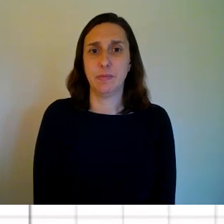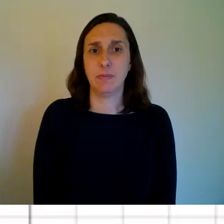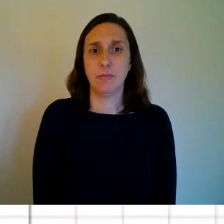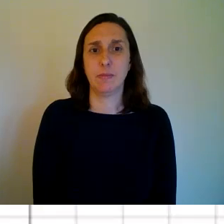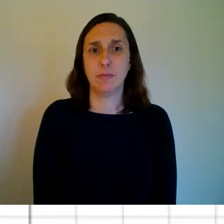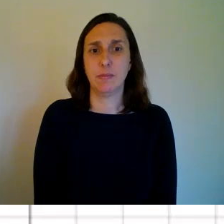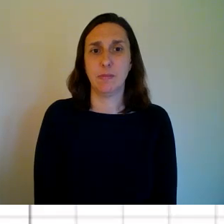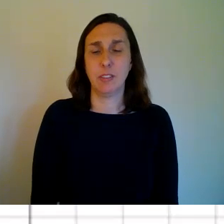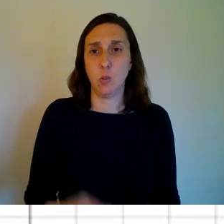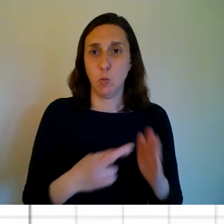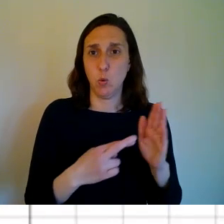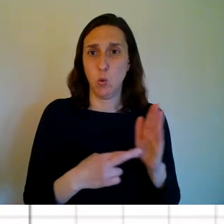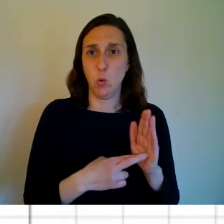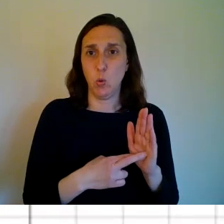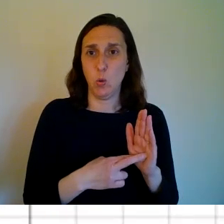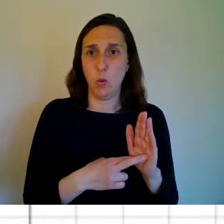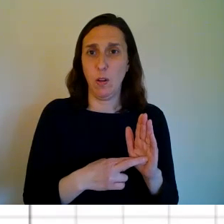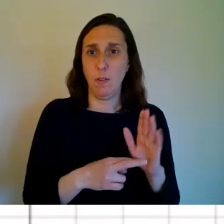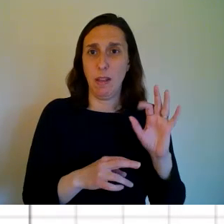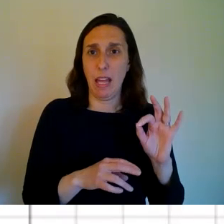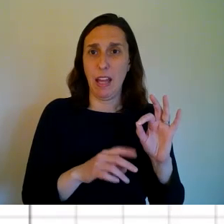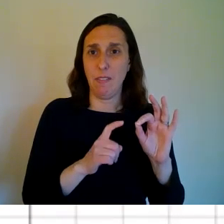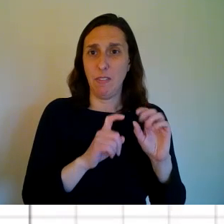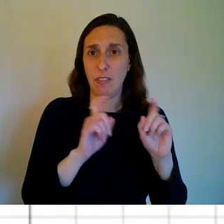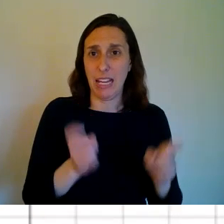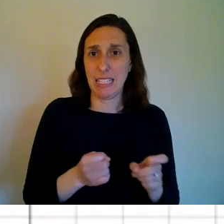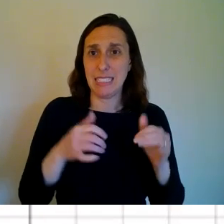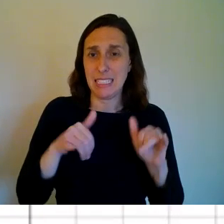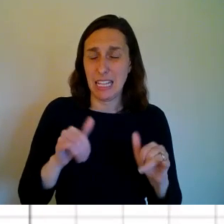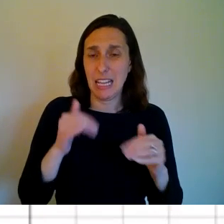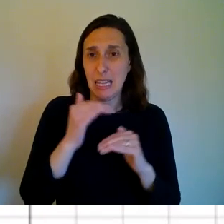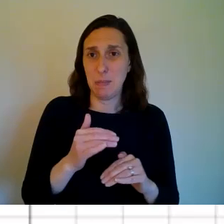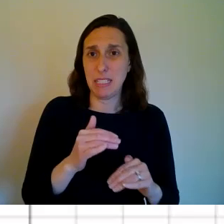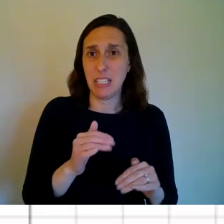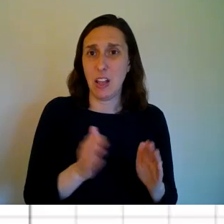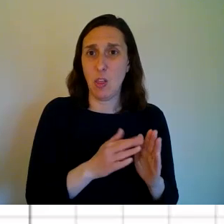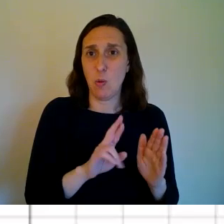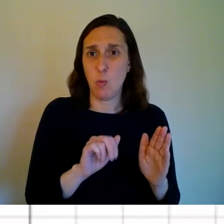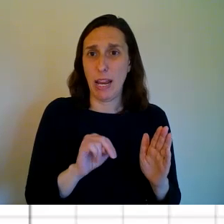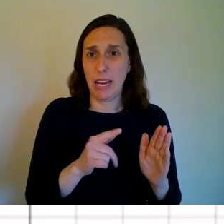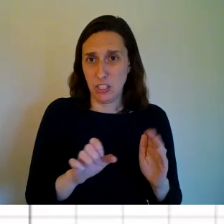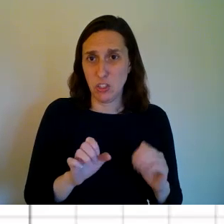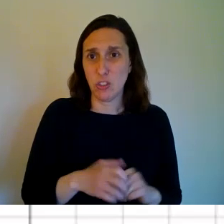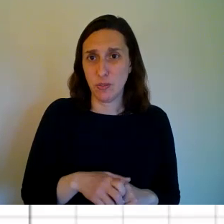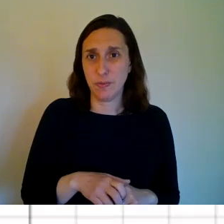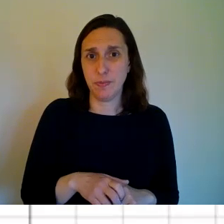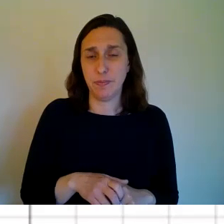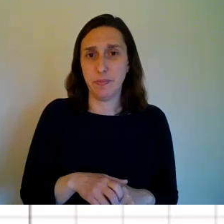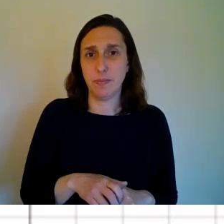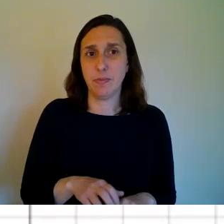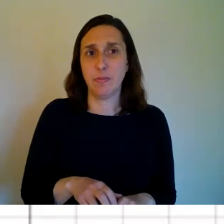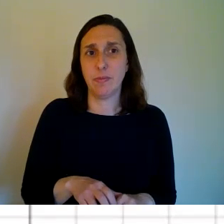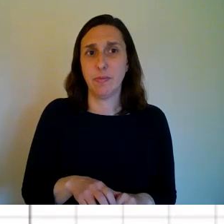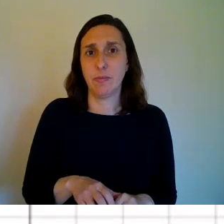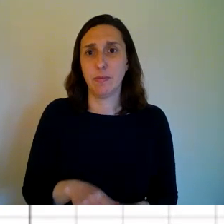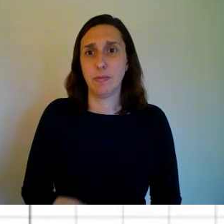rule of f of x still limits the range. F of x range is still defined the same way, and we pick up the asymptotic value